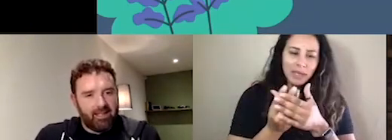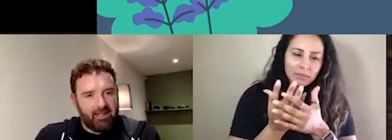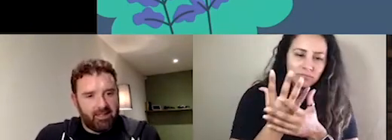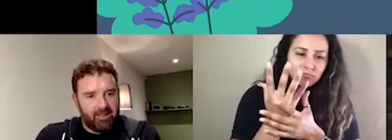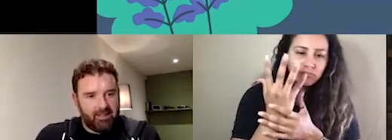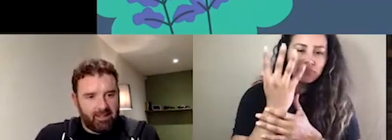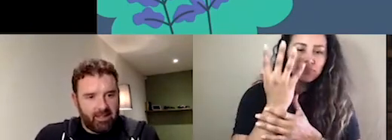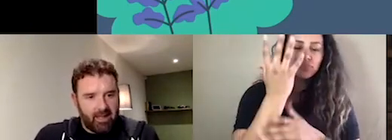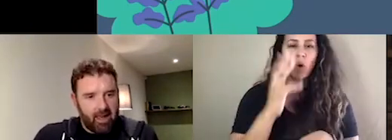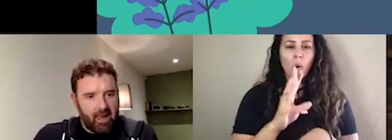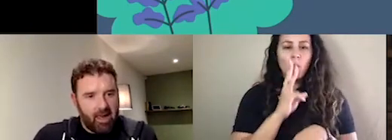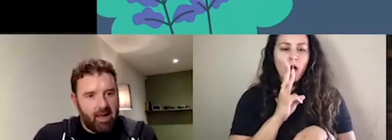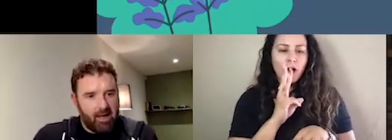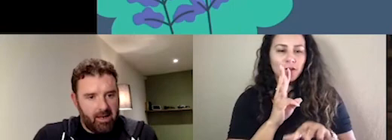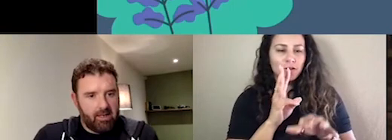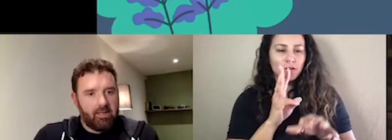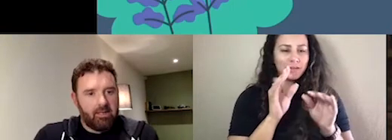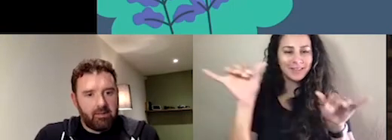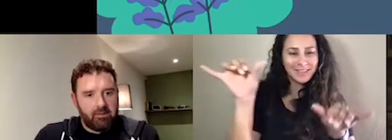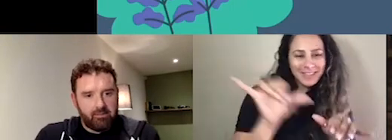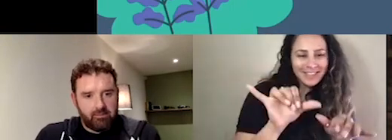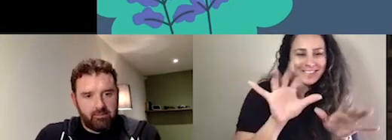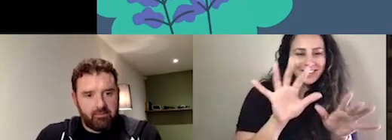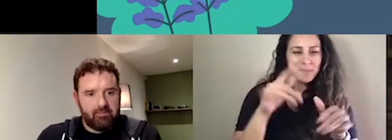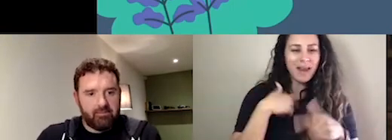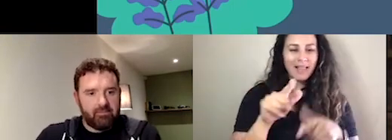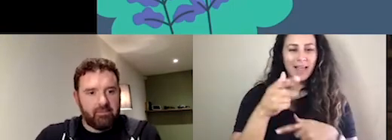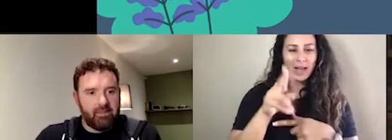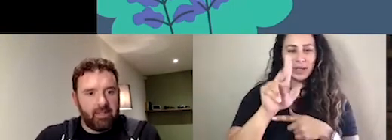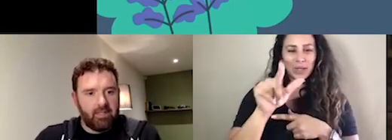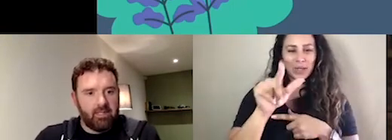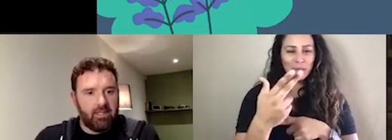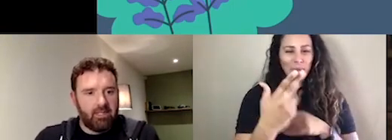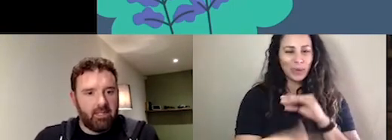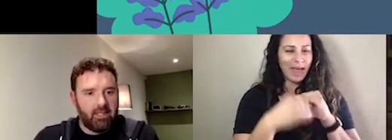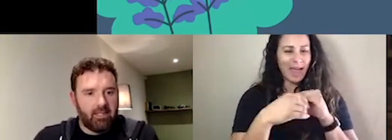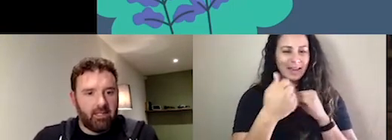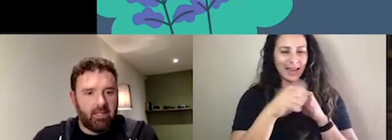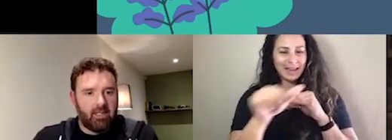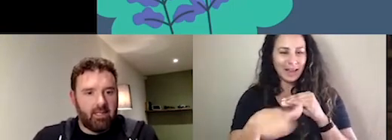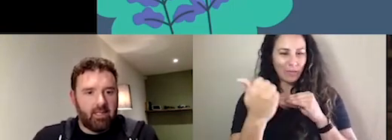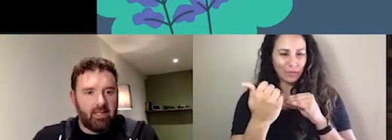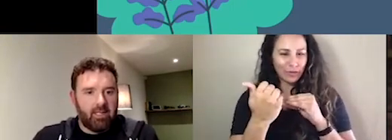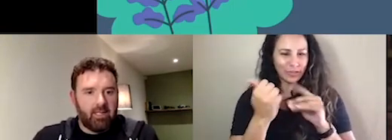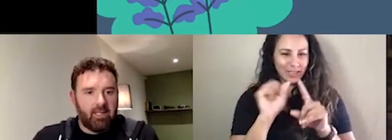watered and grown. So I'll let Hugh chime in with any other additions there.